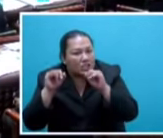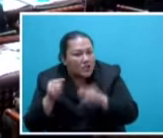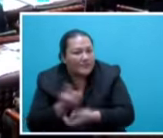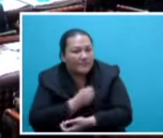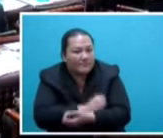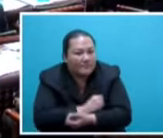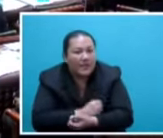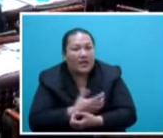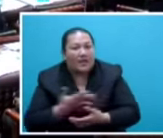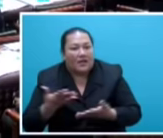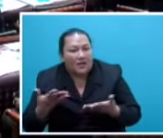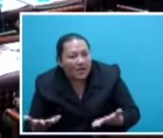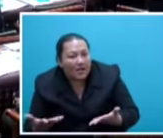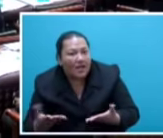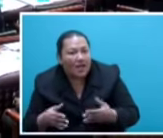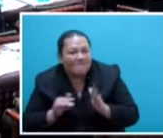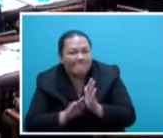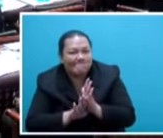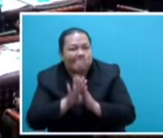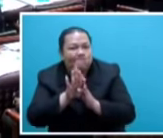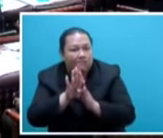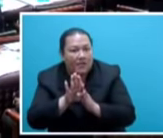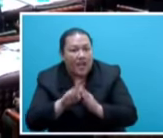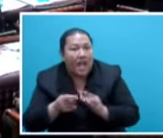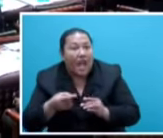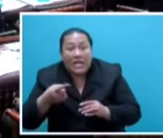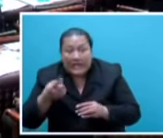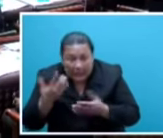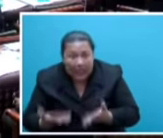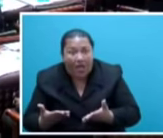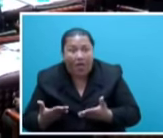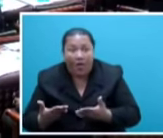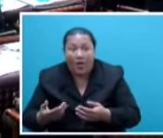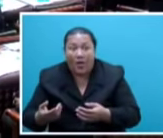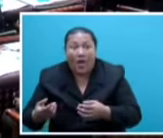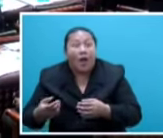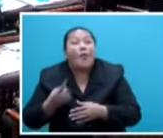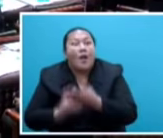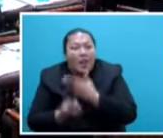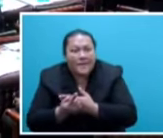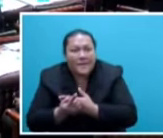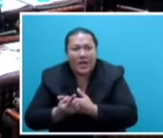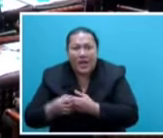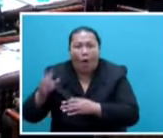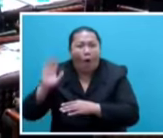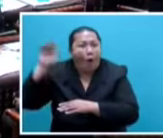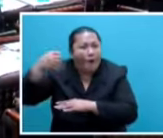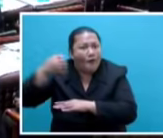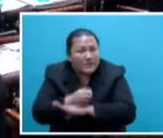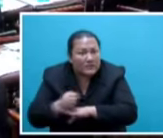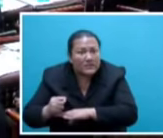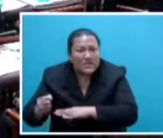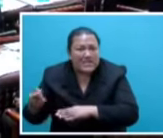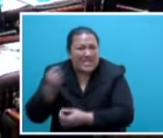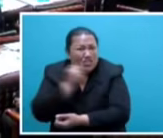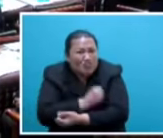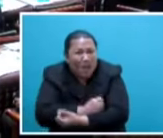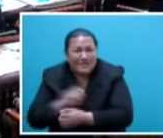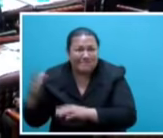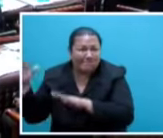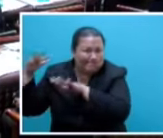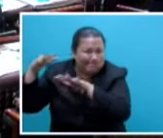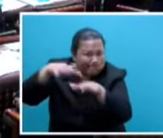porous borders have over the past 10 years allowed criminal elements to flood Fiji with their cancer. So instead of strengthening the powers